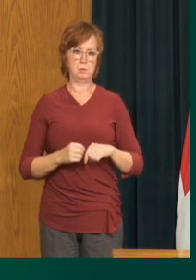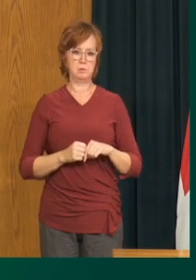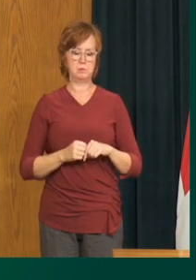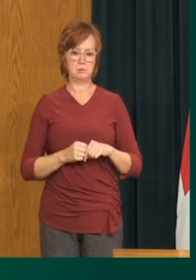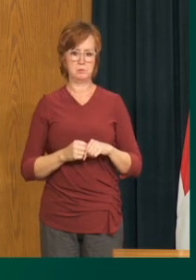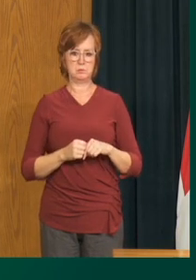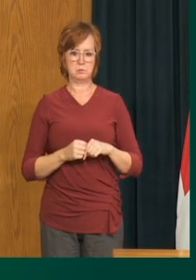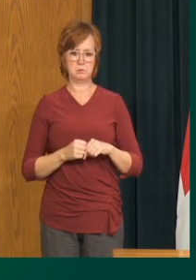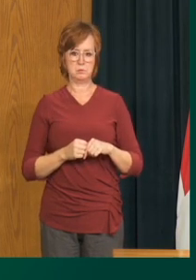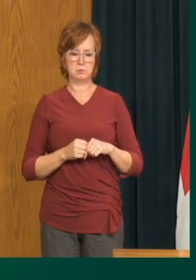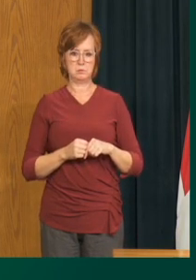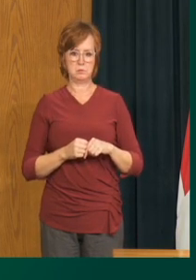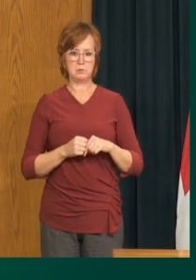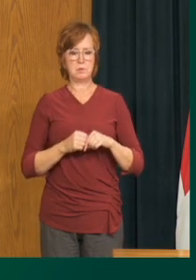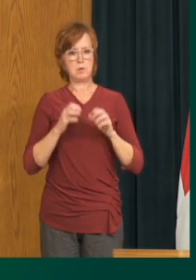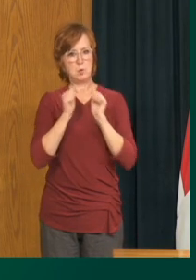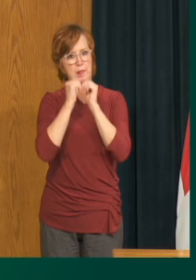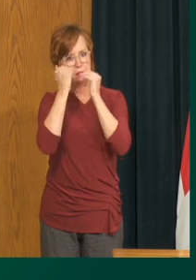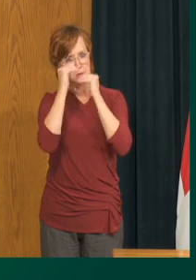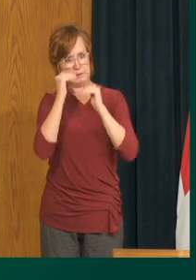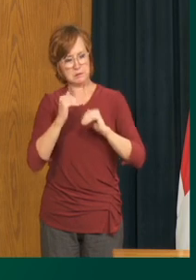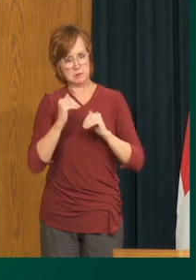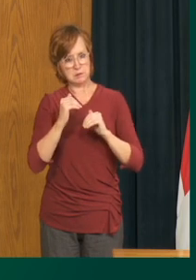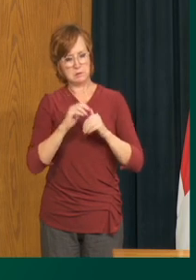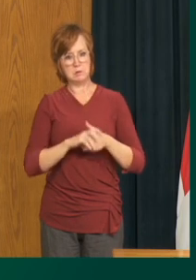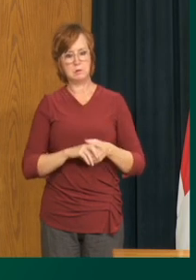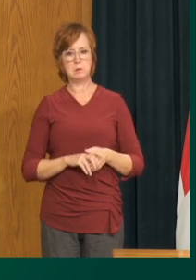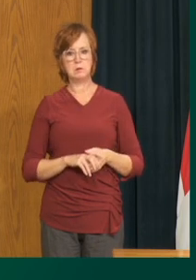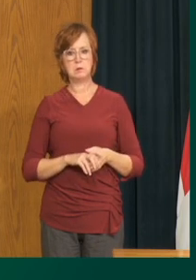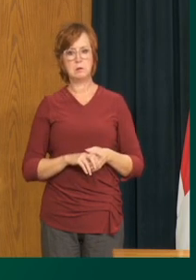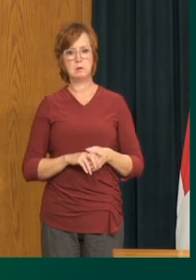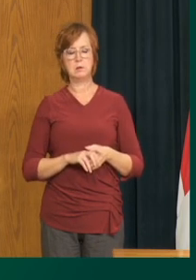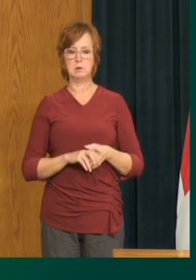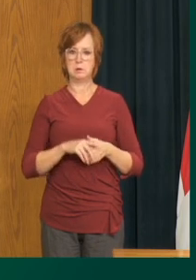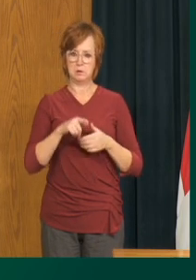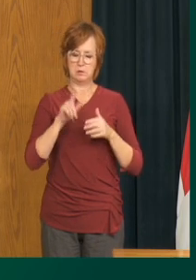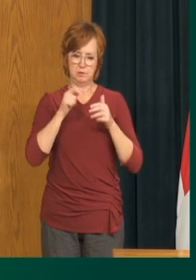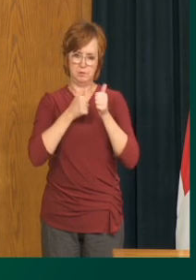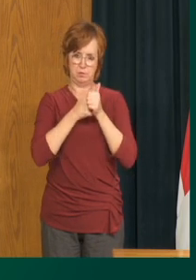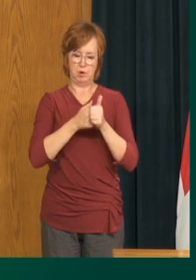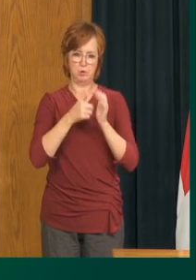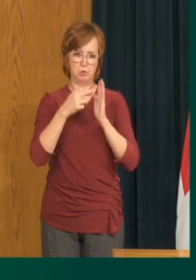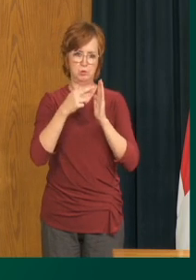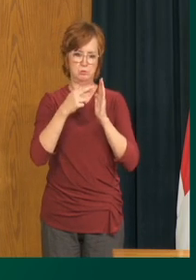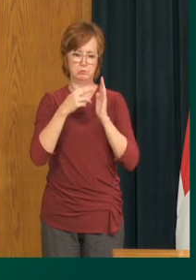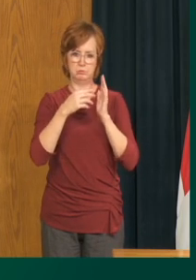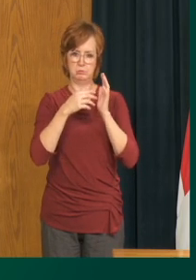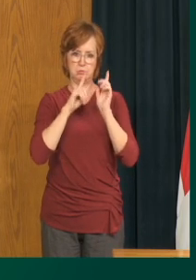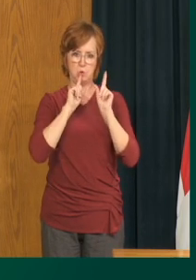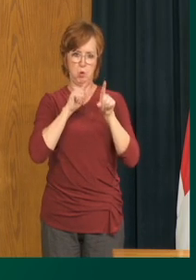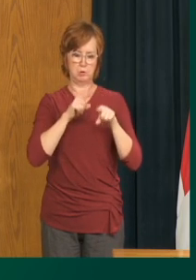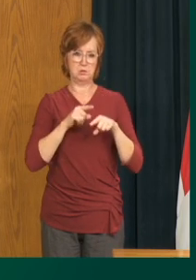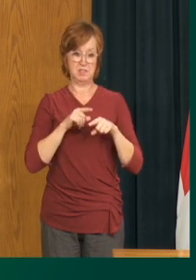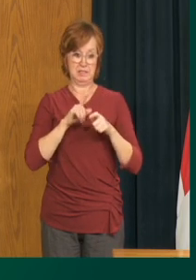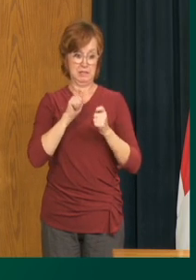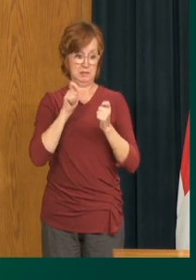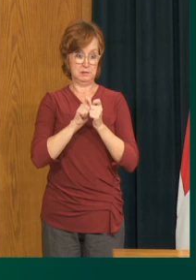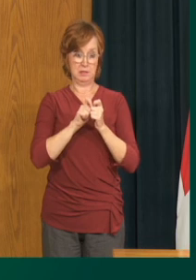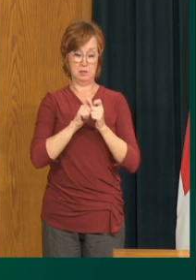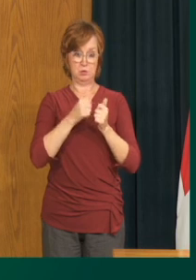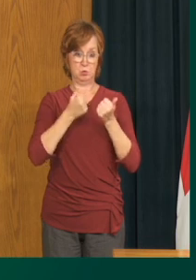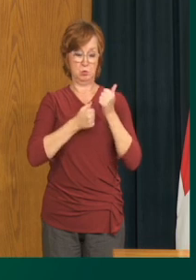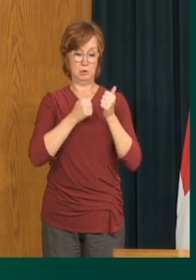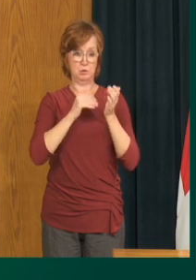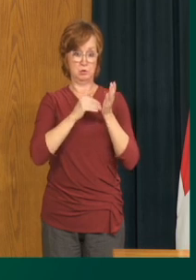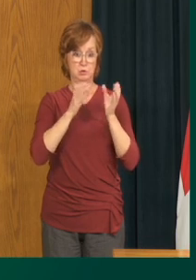before COVID, so there are restrictions and protocols for them to follow. So, without knowing specific details but of the clinics